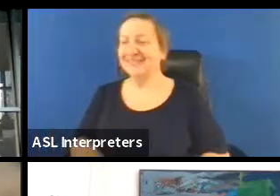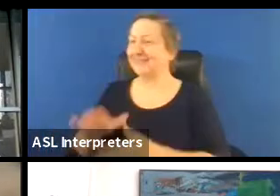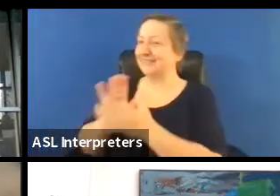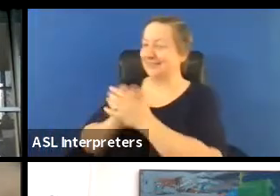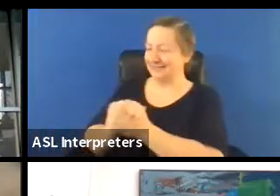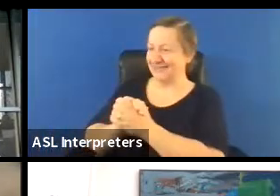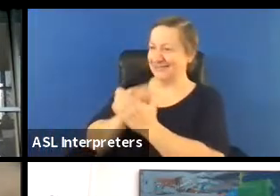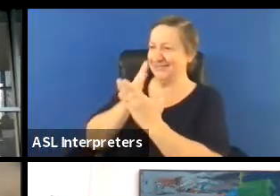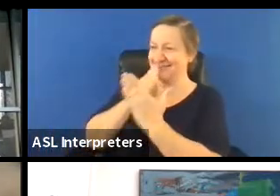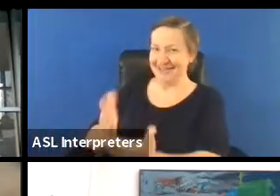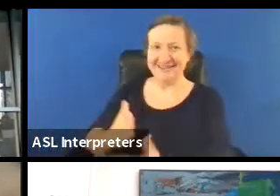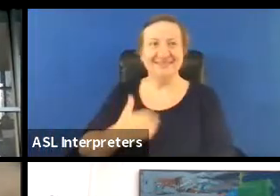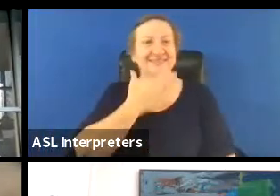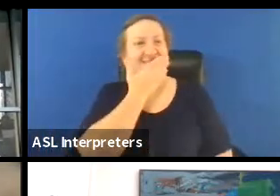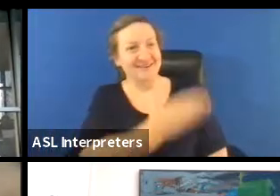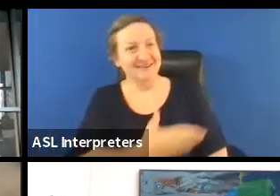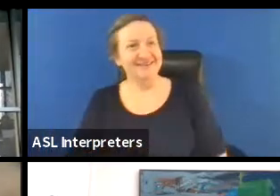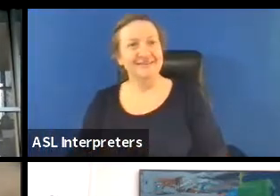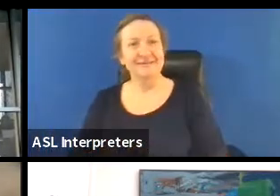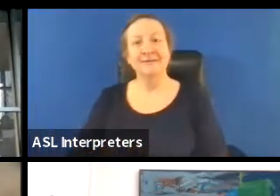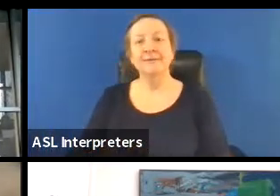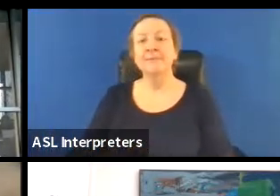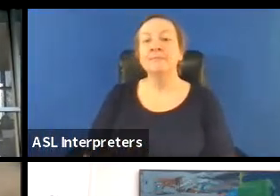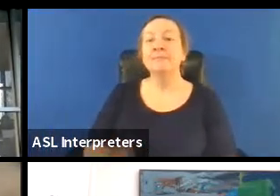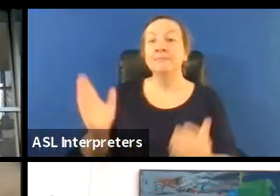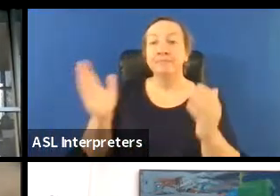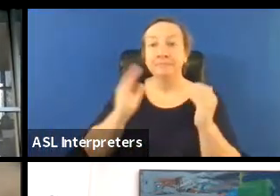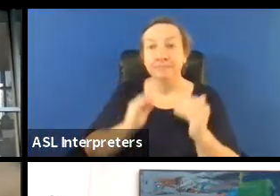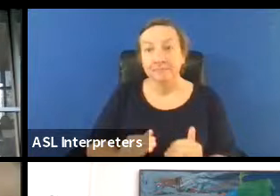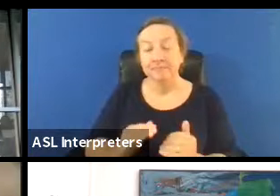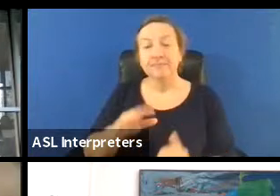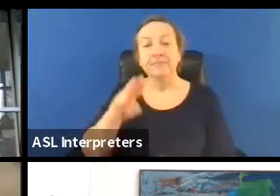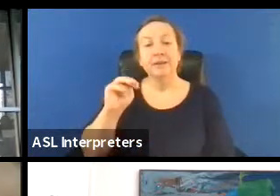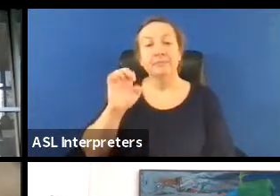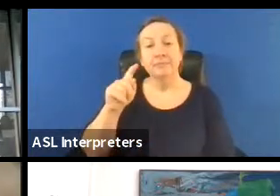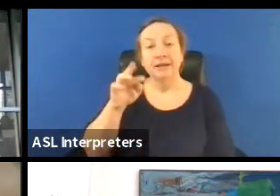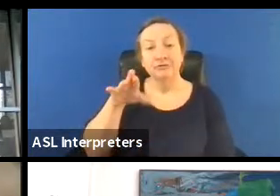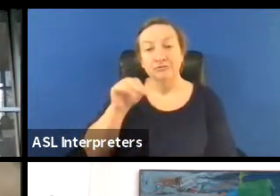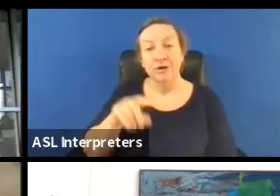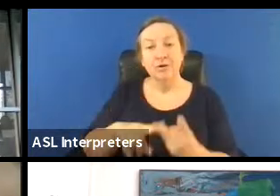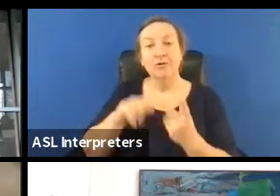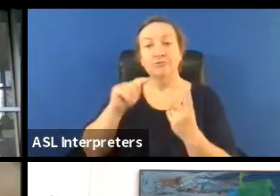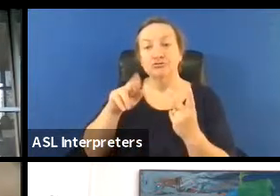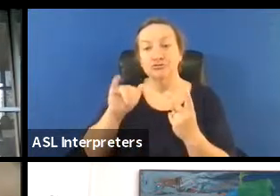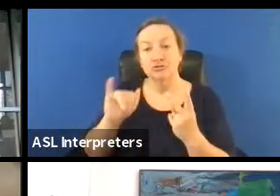Congratulations, thank you. Thank you. And next up, I'll go to Metro, then TriMet.